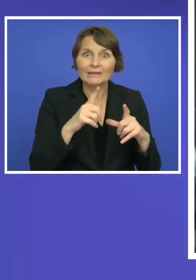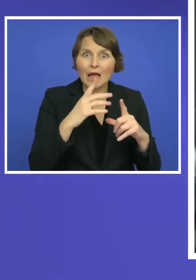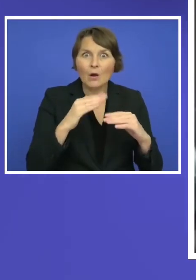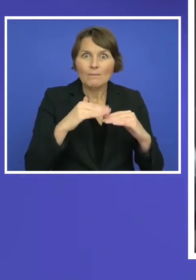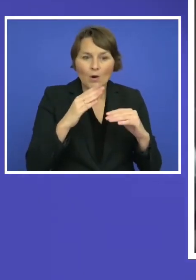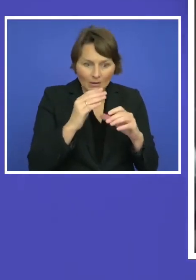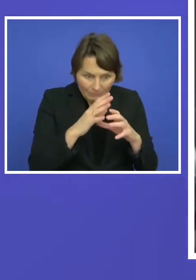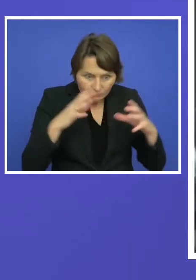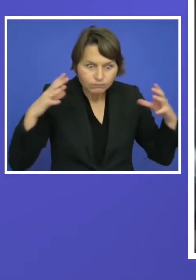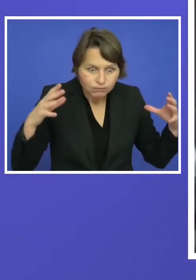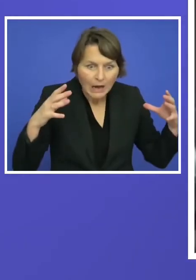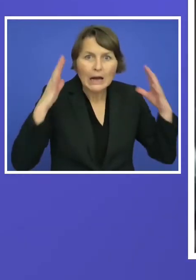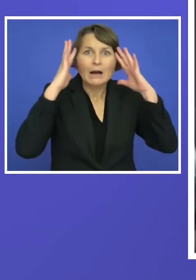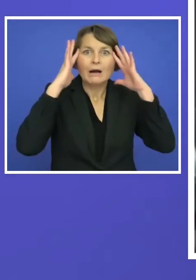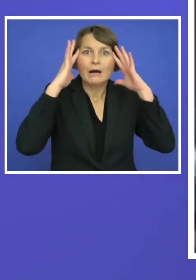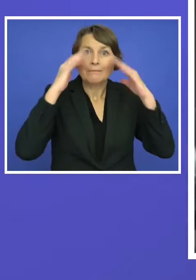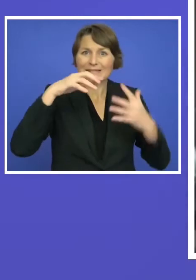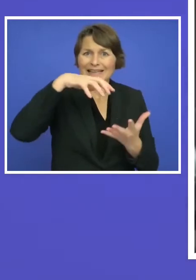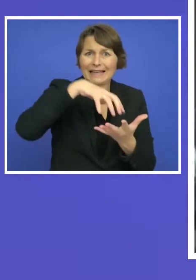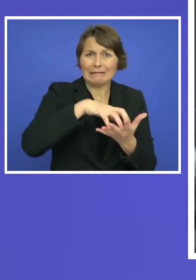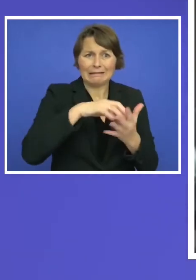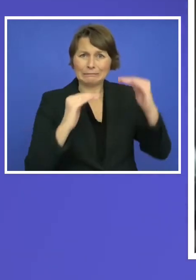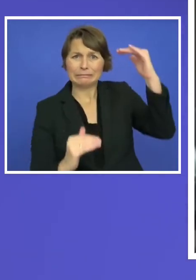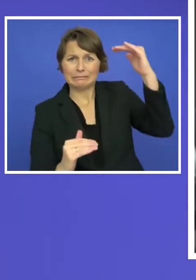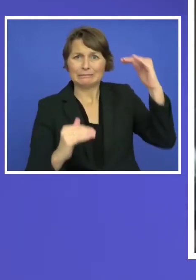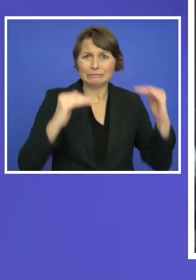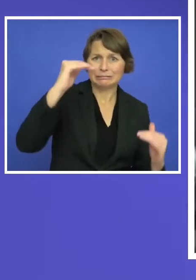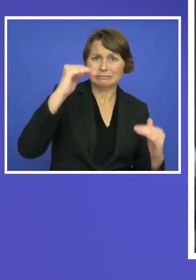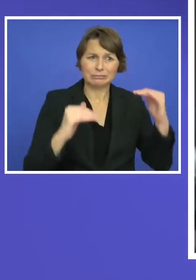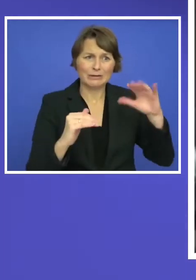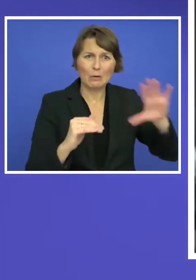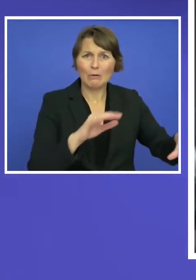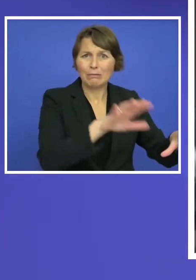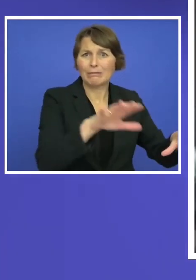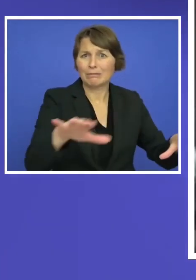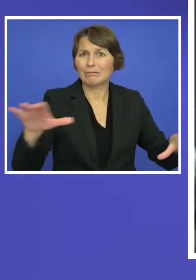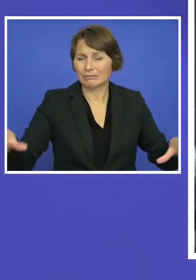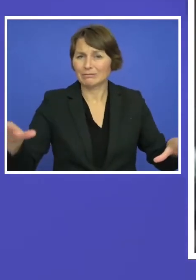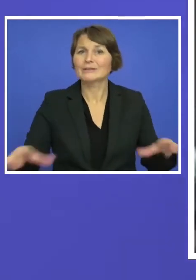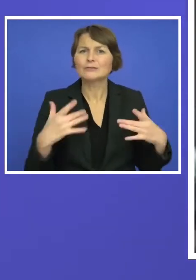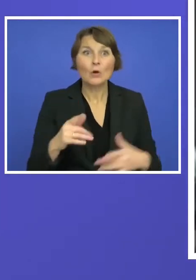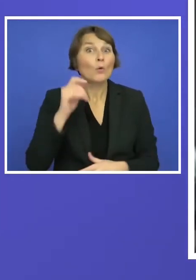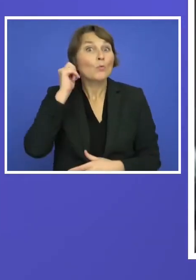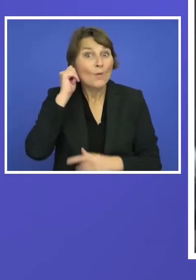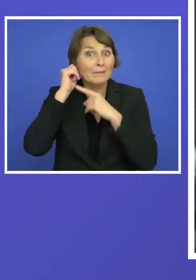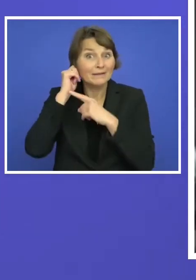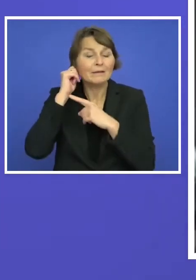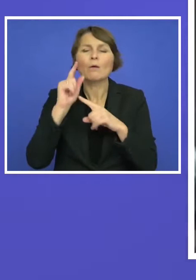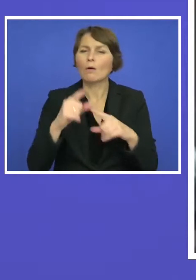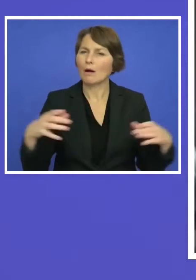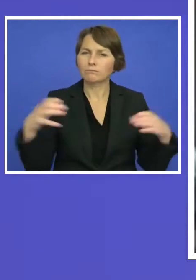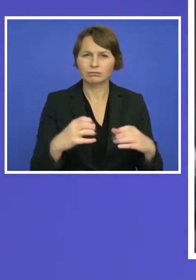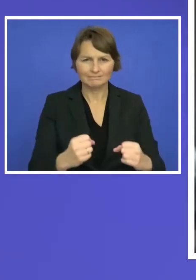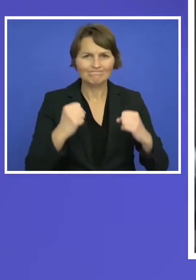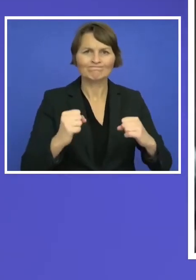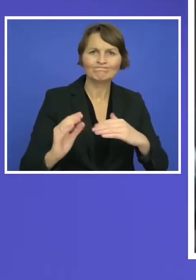COVID-19 is showing us the critical role that women provide in ensuring that we have social protection and strong, resilient health